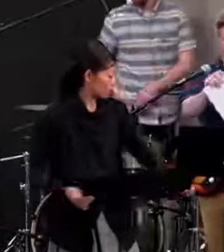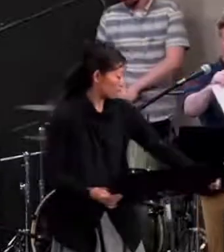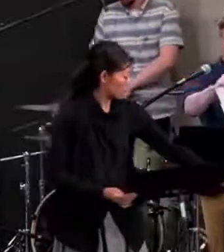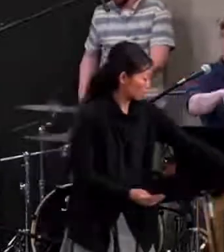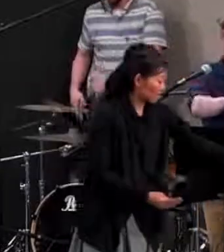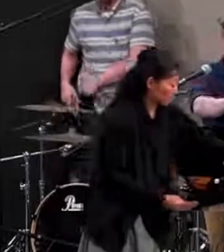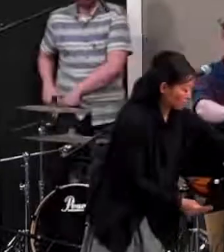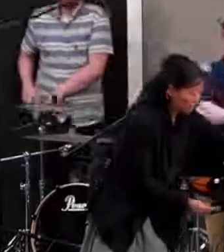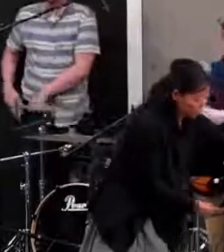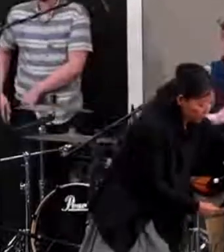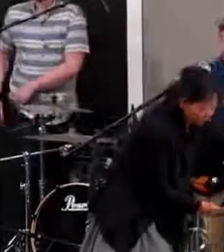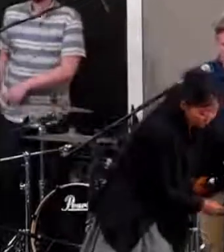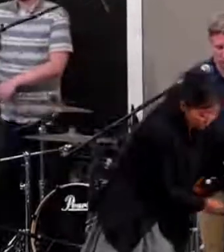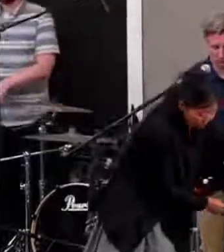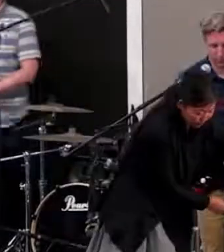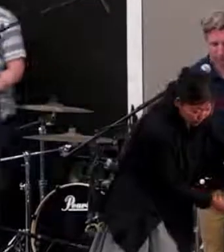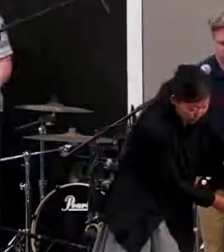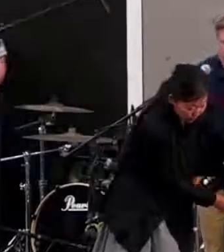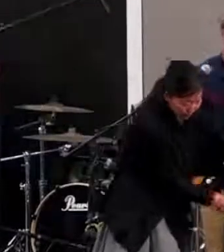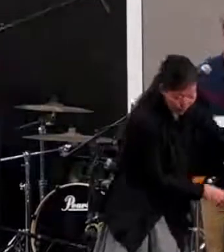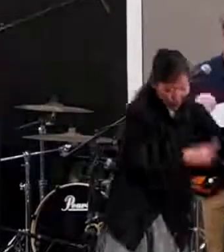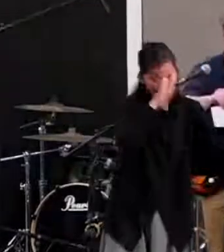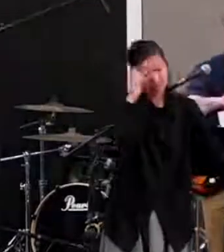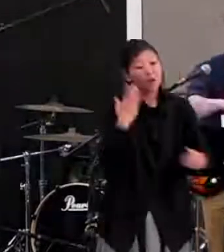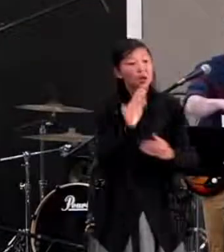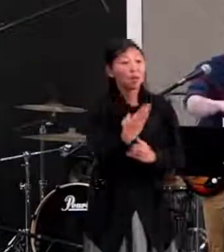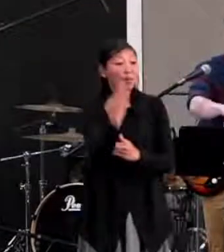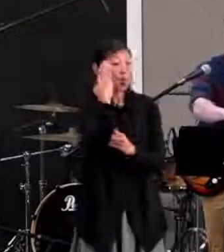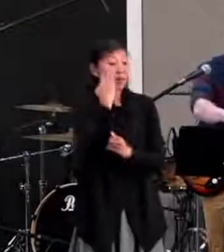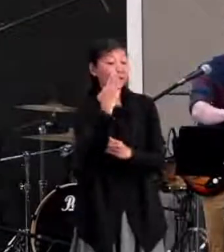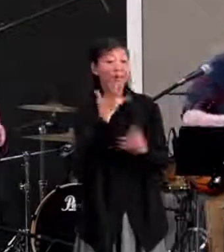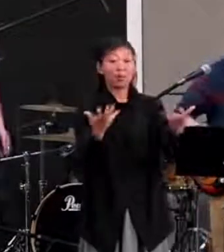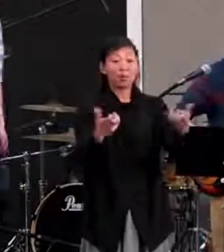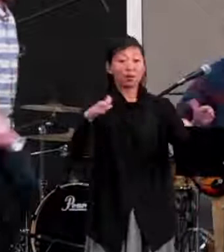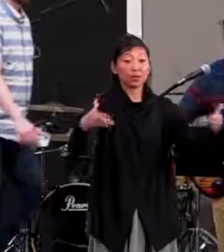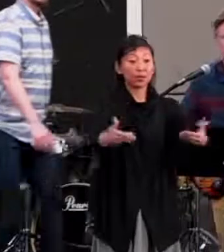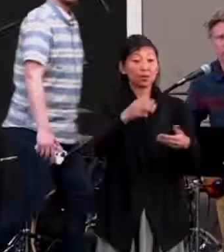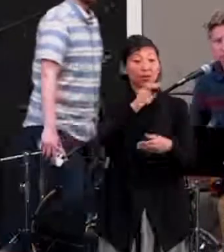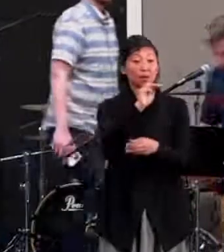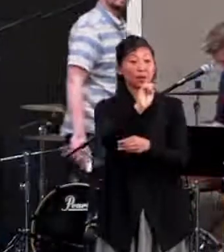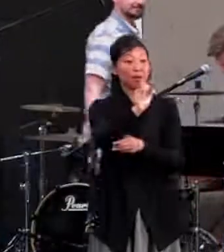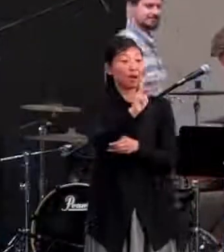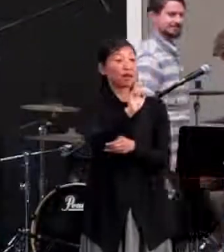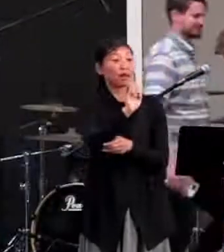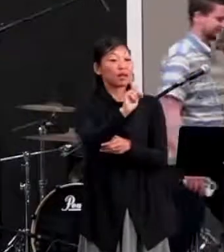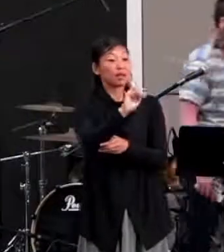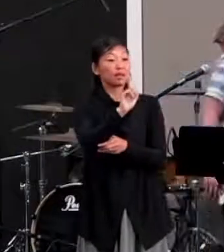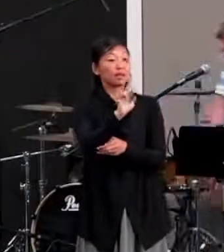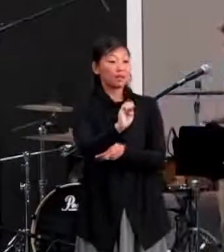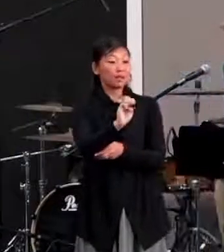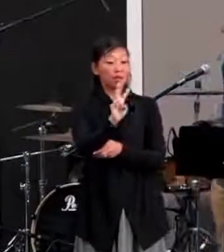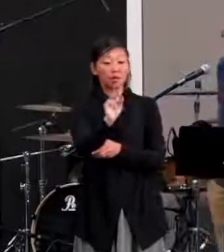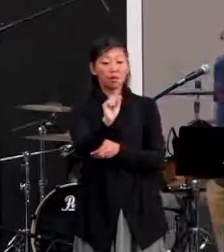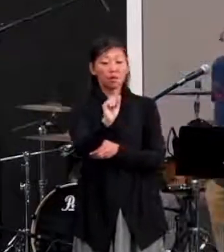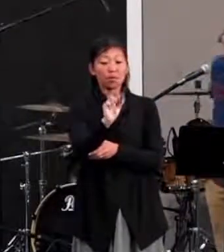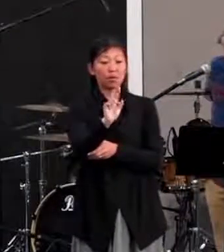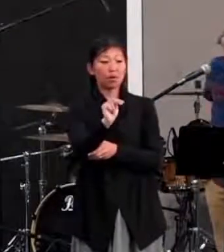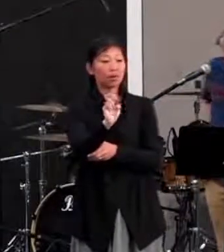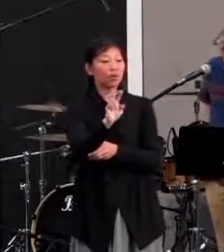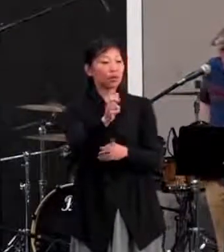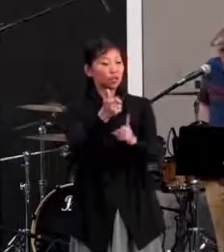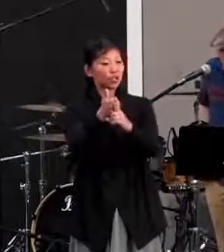Well, good morning. I would like you guys to meet Makenzie Warner. Makenzie, why don't you come on up? She's got some exciting things to share with us about